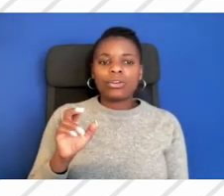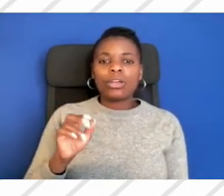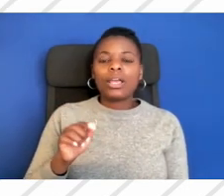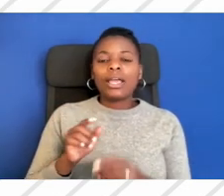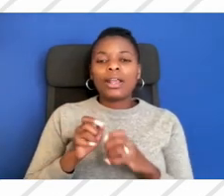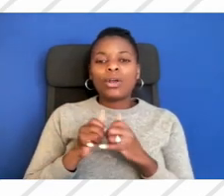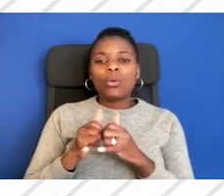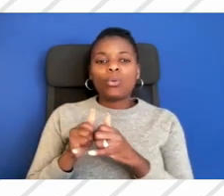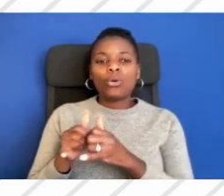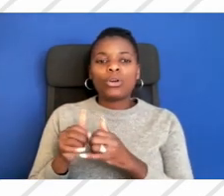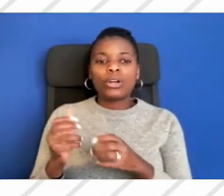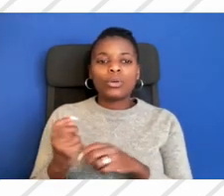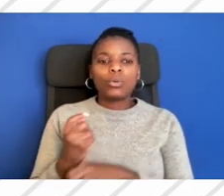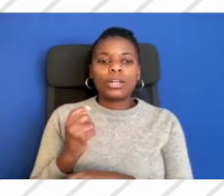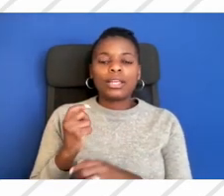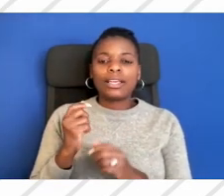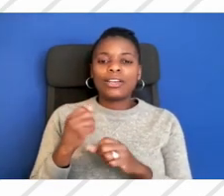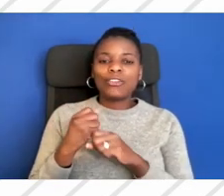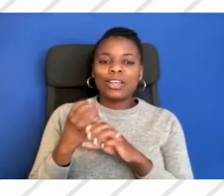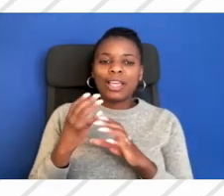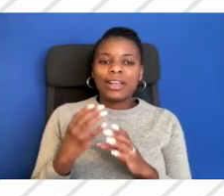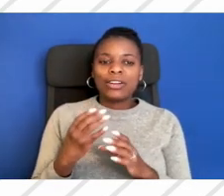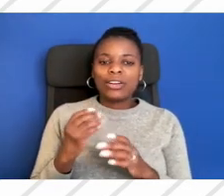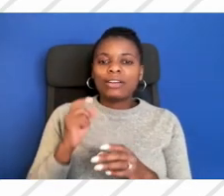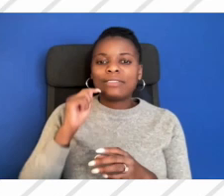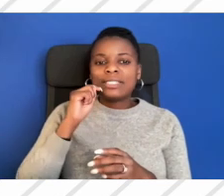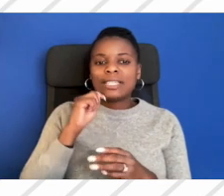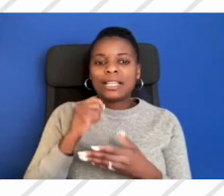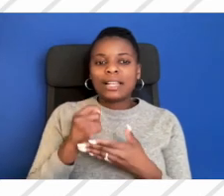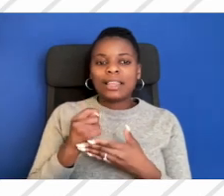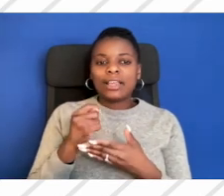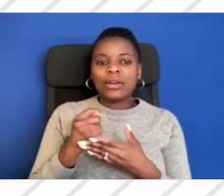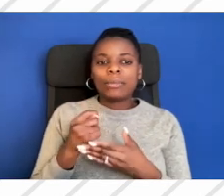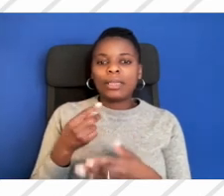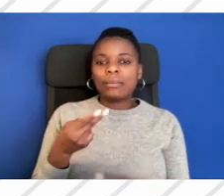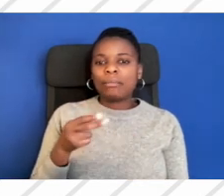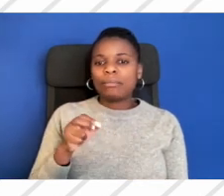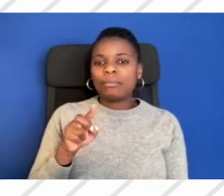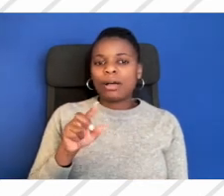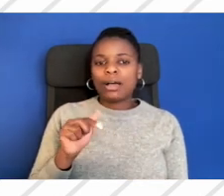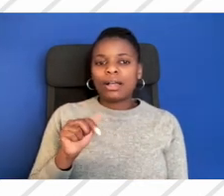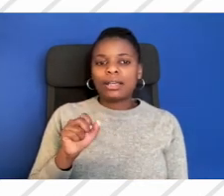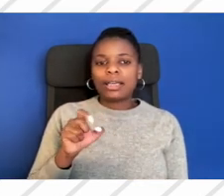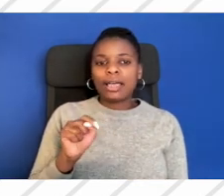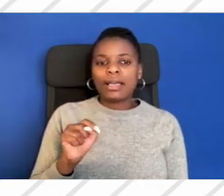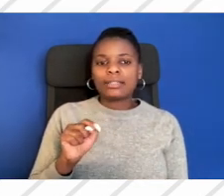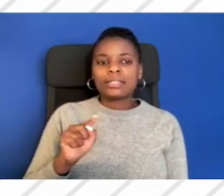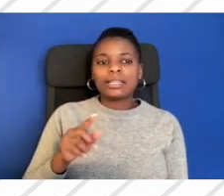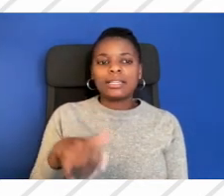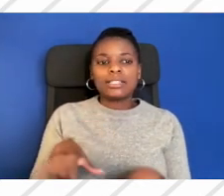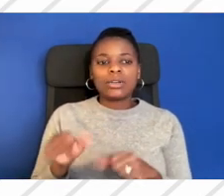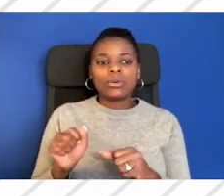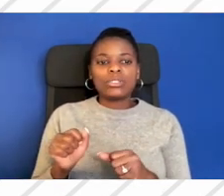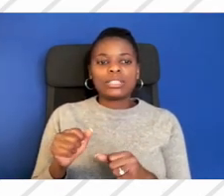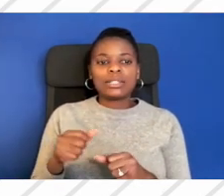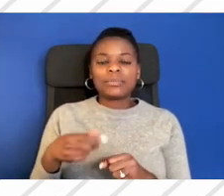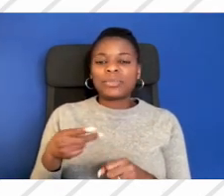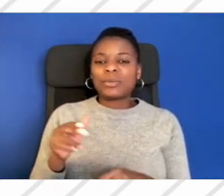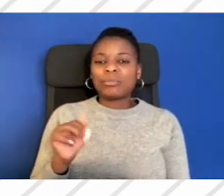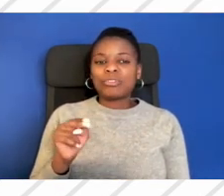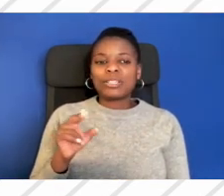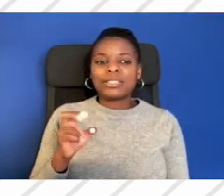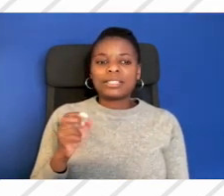followers. He has hosted high-profile guests, including Prince Harry and Meghan Markle, as well as the U.S. Surgeon General, Dr. Vivek